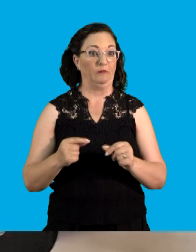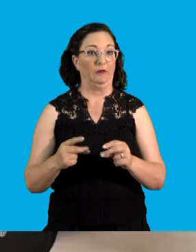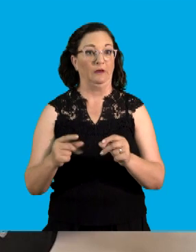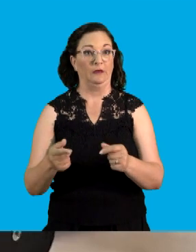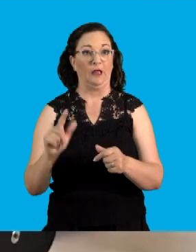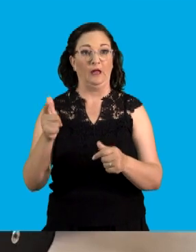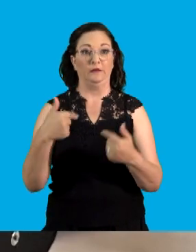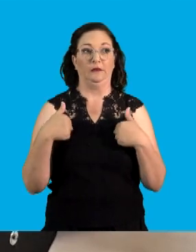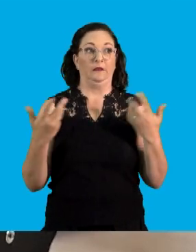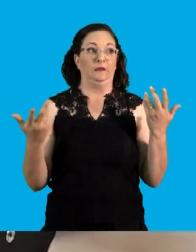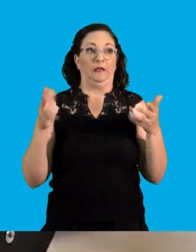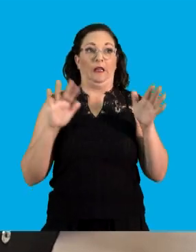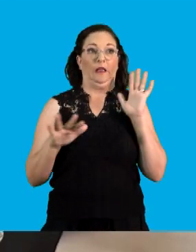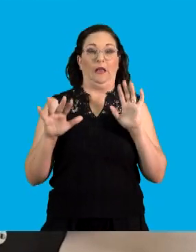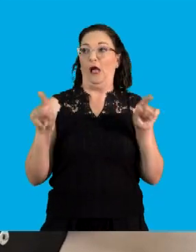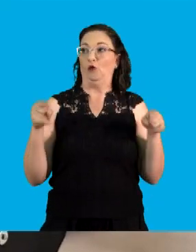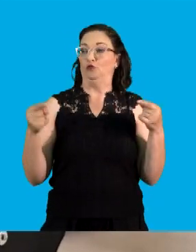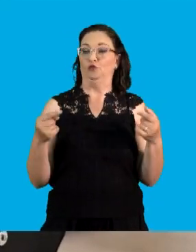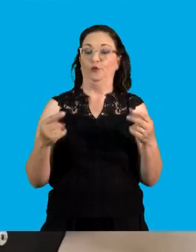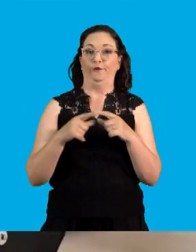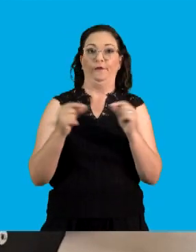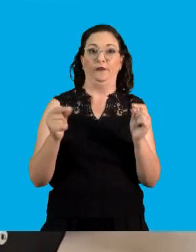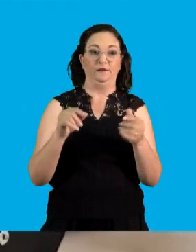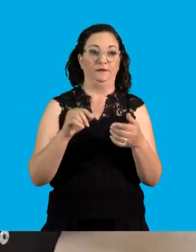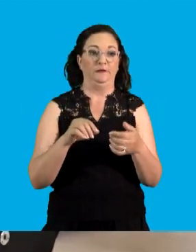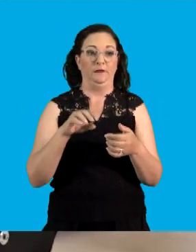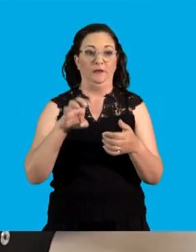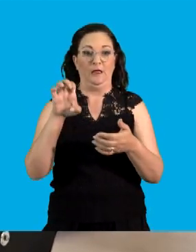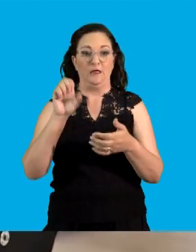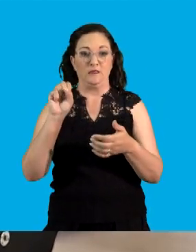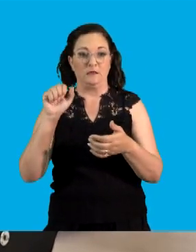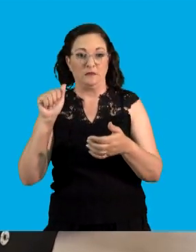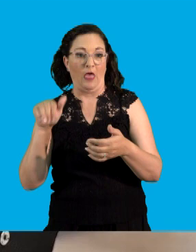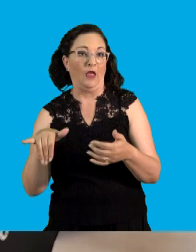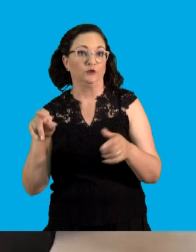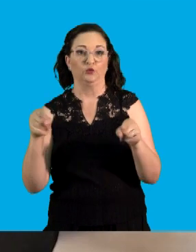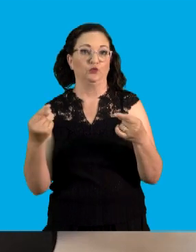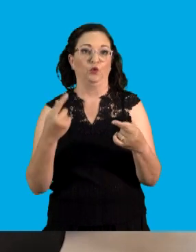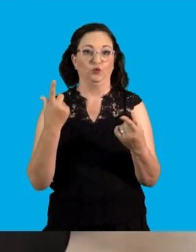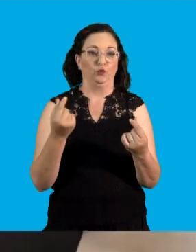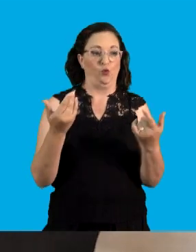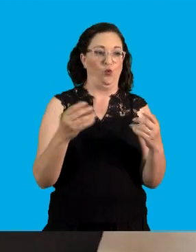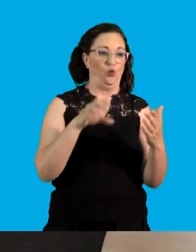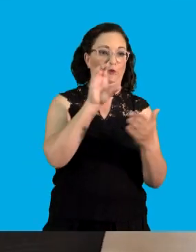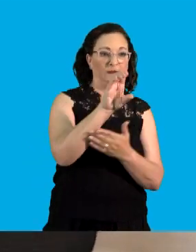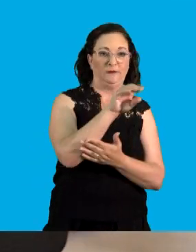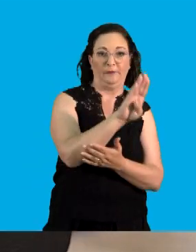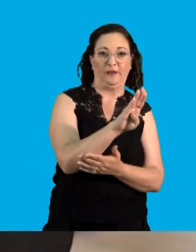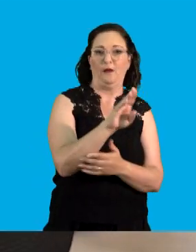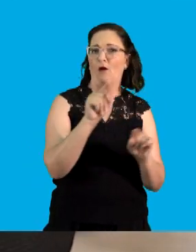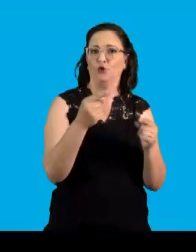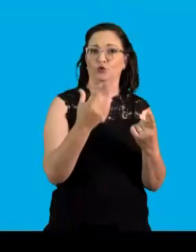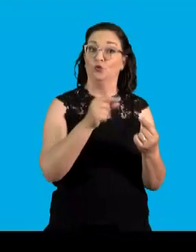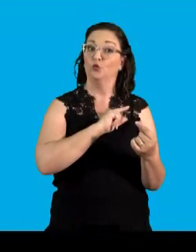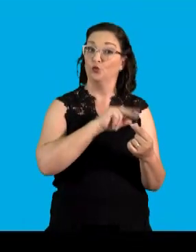come out and say, I did not finish, I could not do an essay, or I could not do section B. Remember, it carries lots of